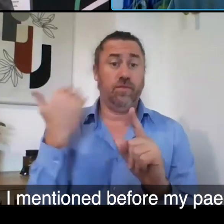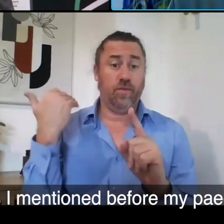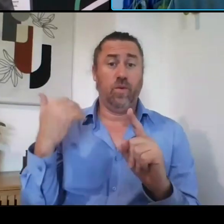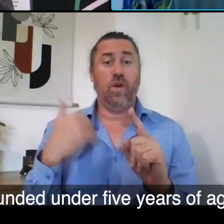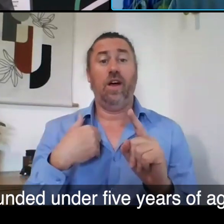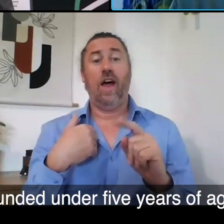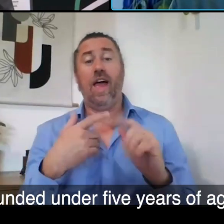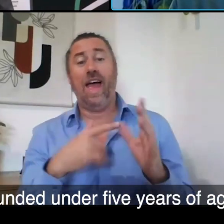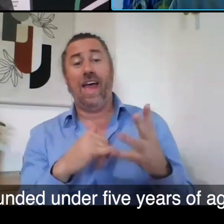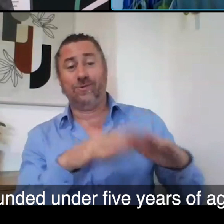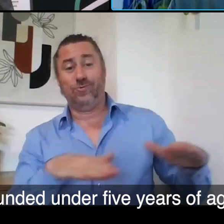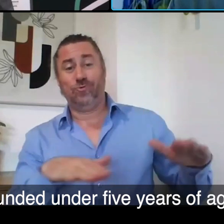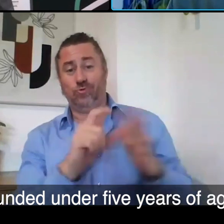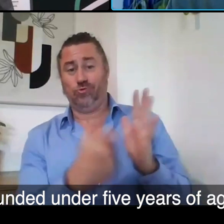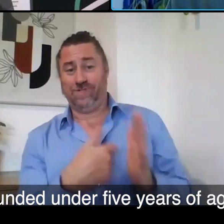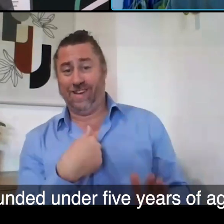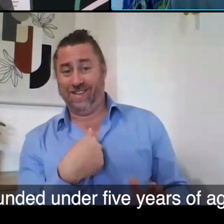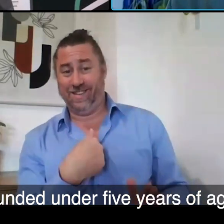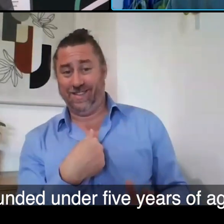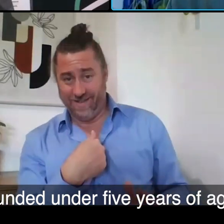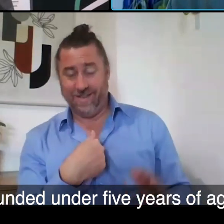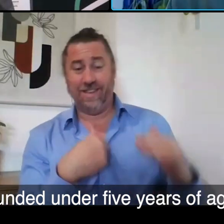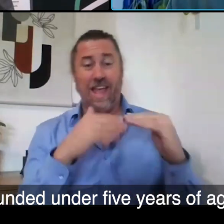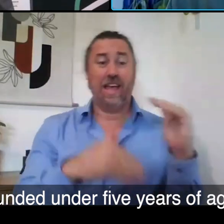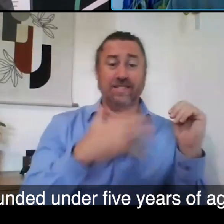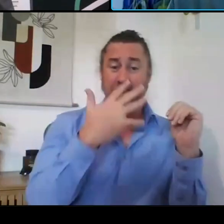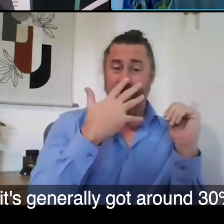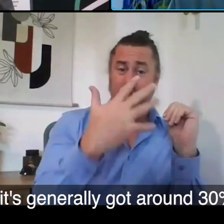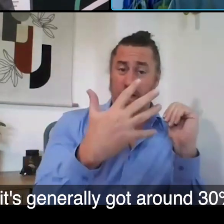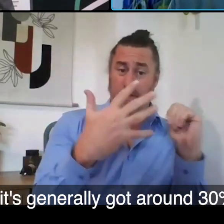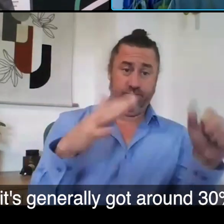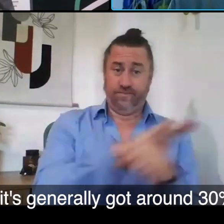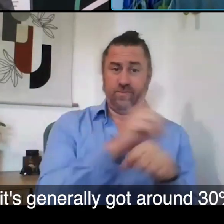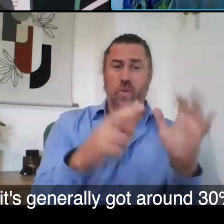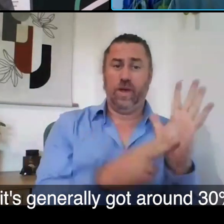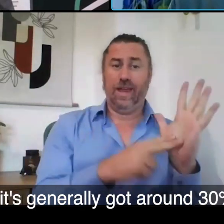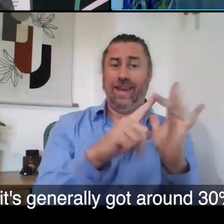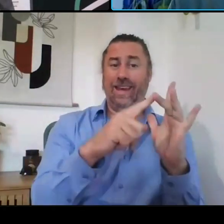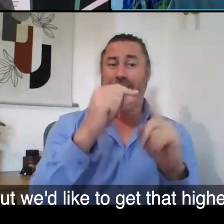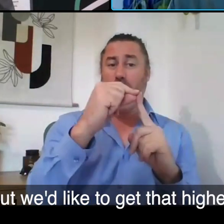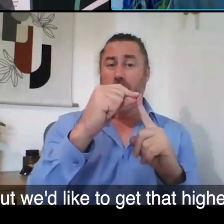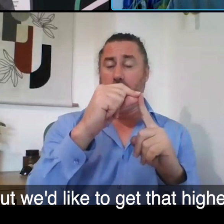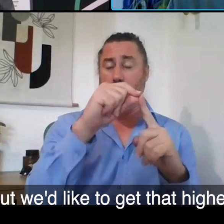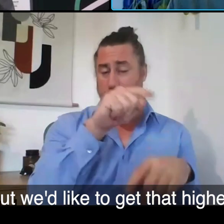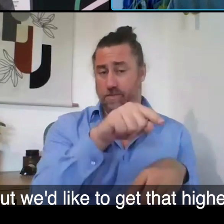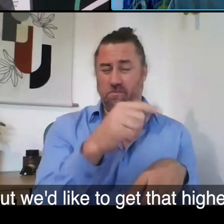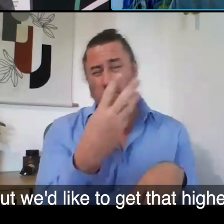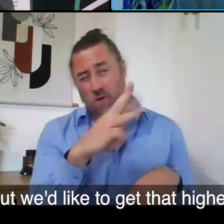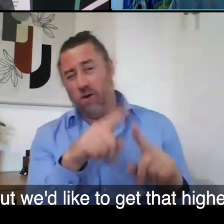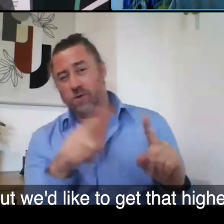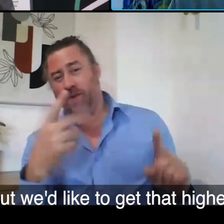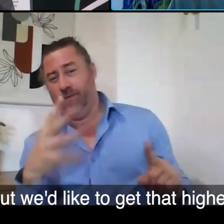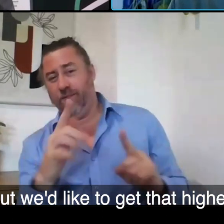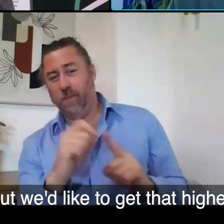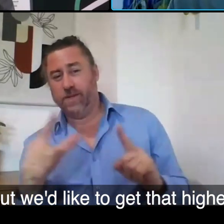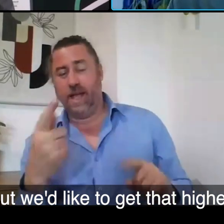paediatrician hat for the fully funded under 5 years of age on the NIP. We know we've generally got around 30 to 50% coverage, but we'd like to get